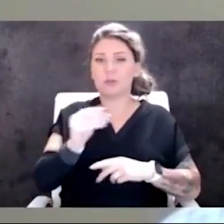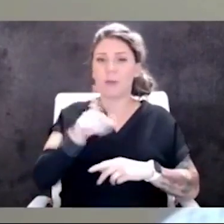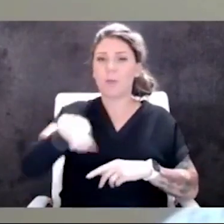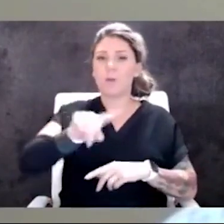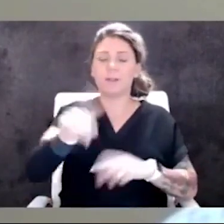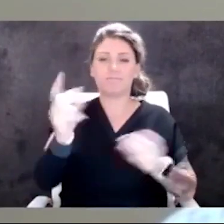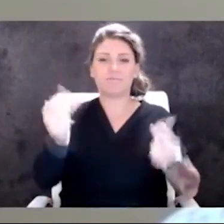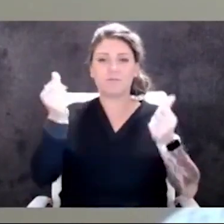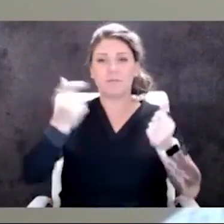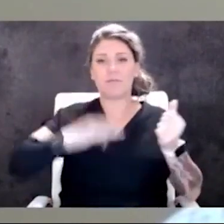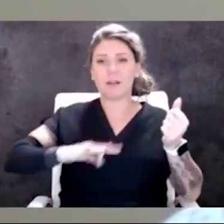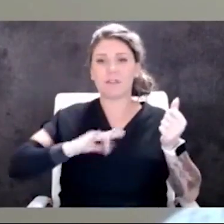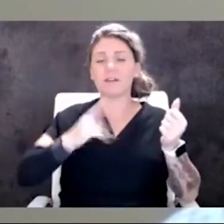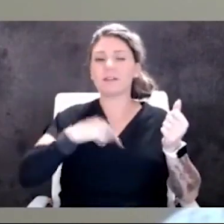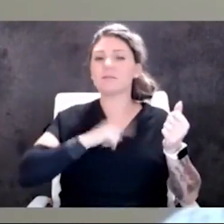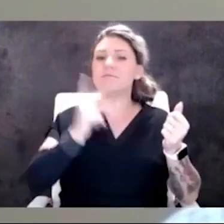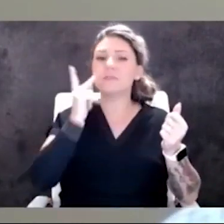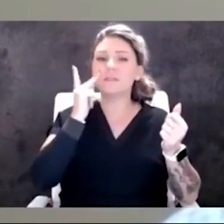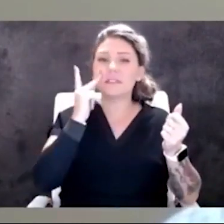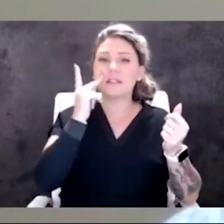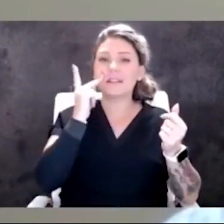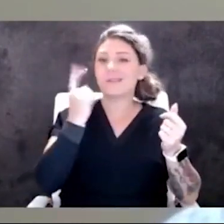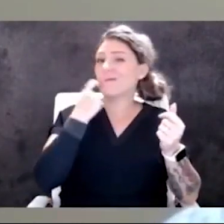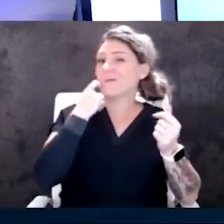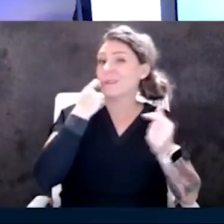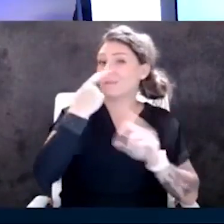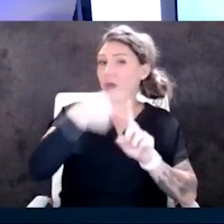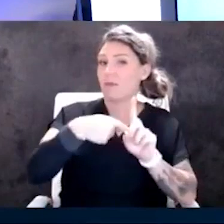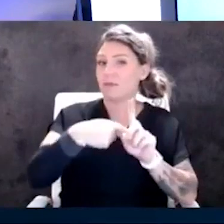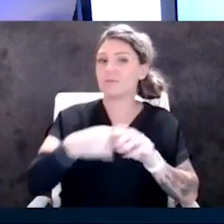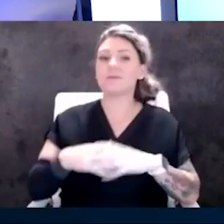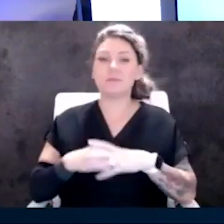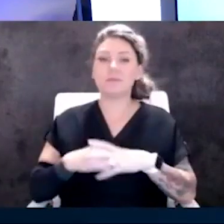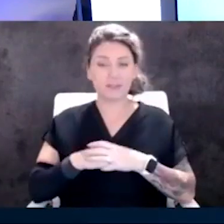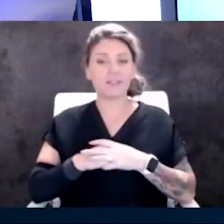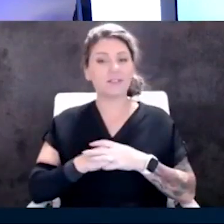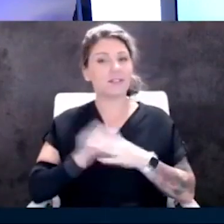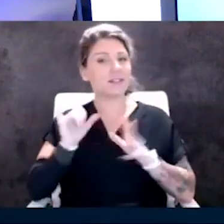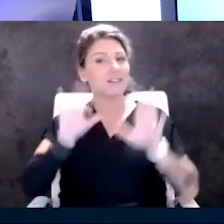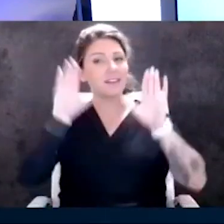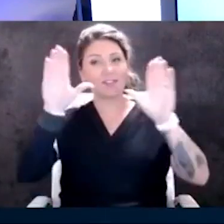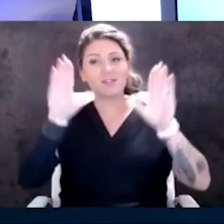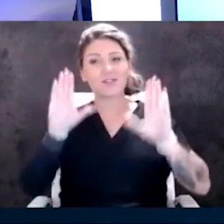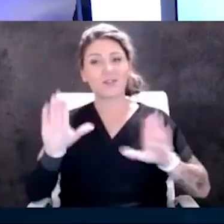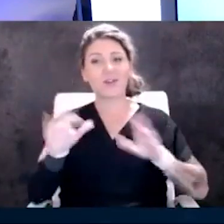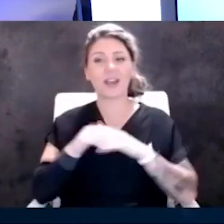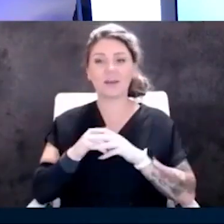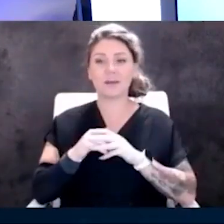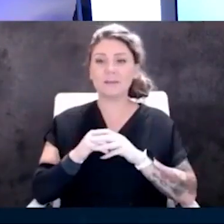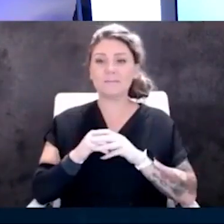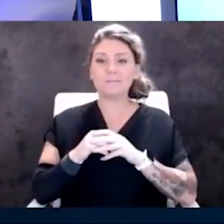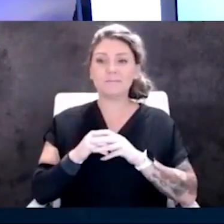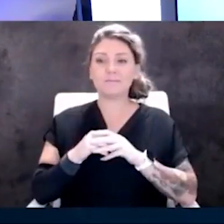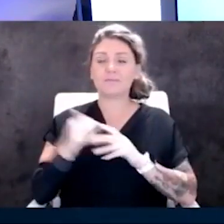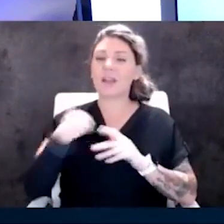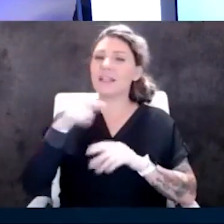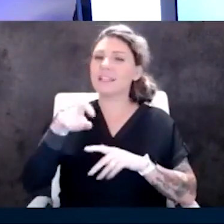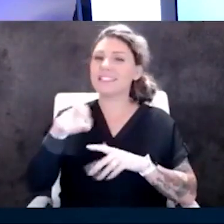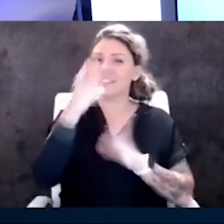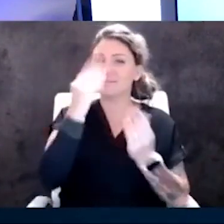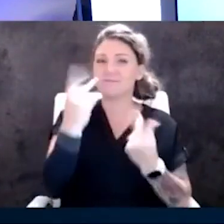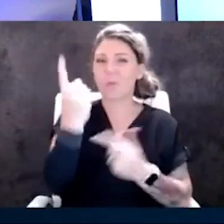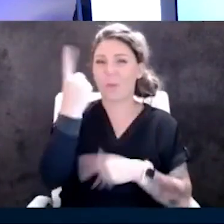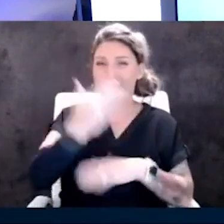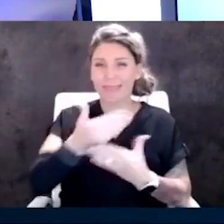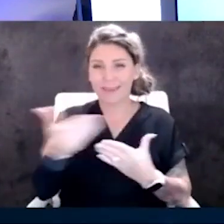seen in the past month. Yeah, that's great. I do have to share one thing, though, with you. Those